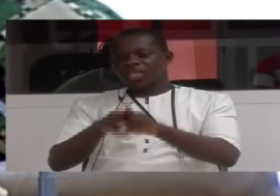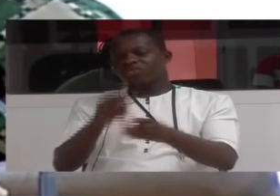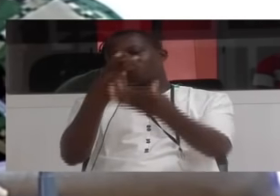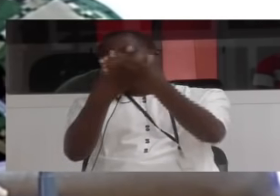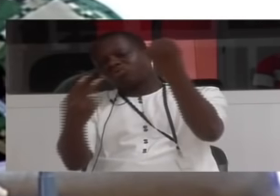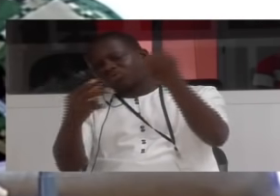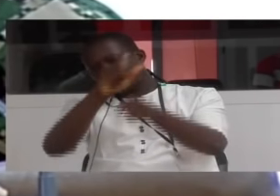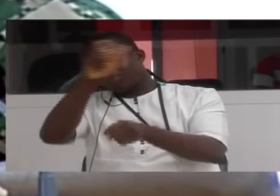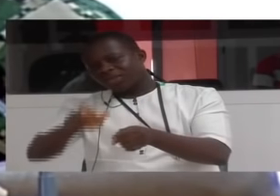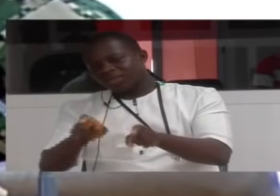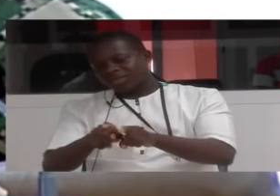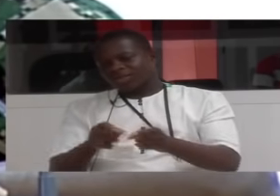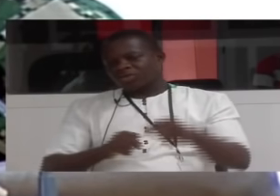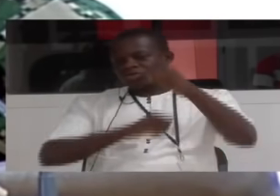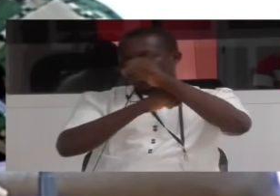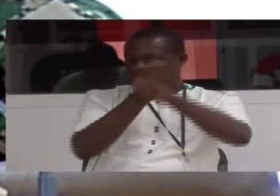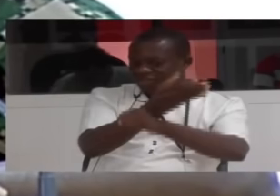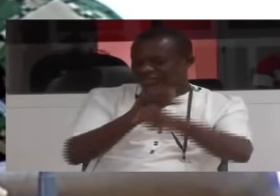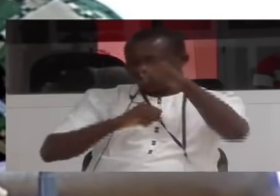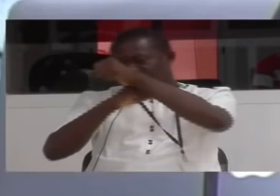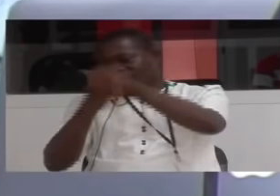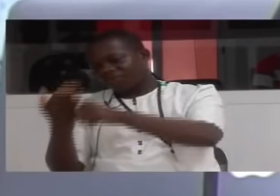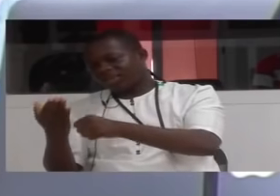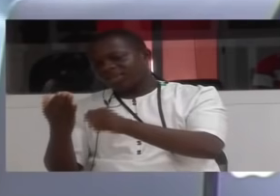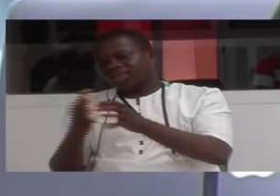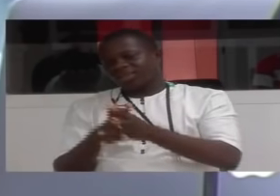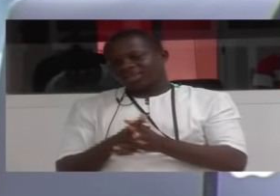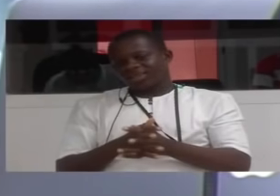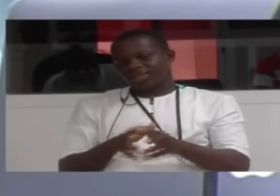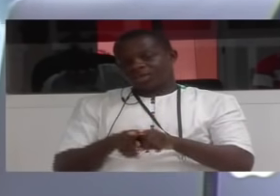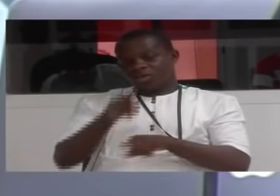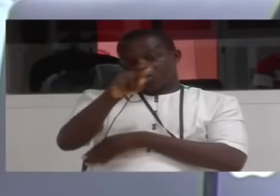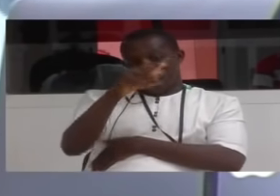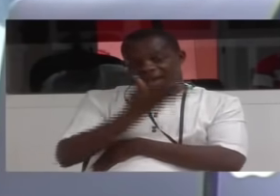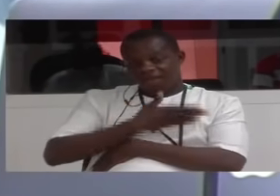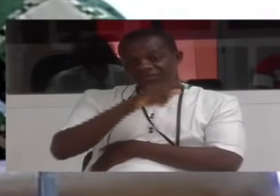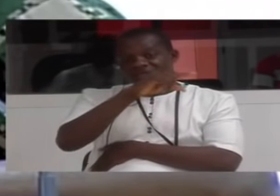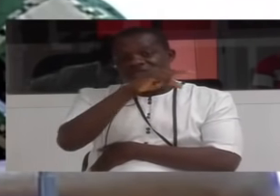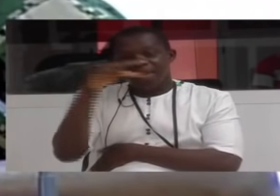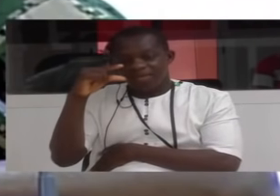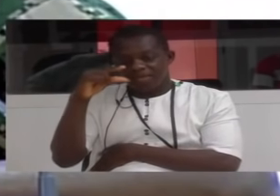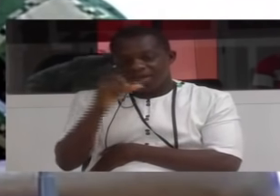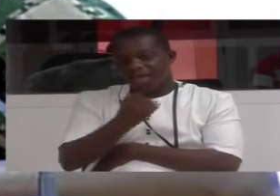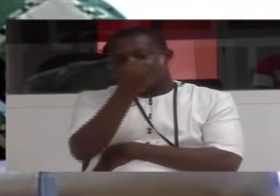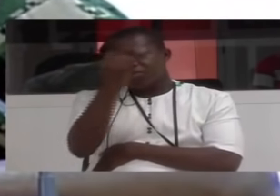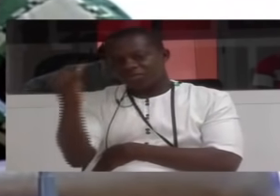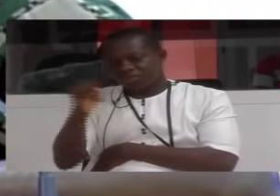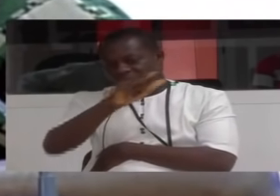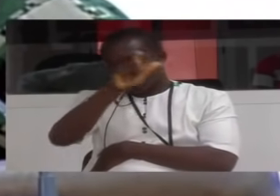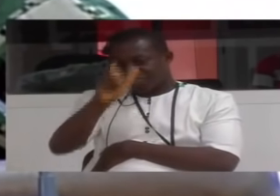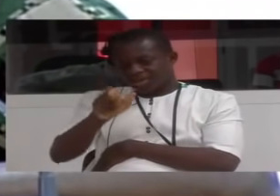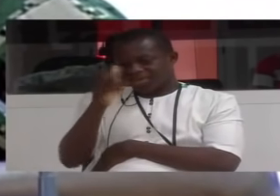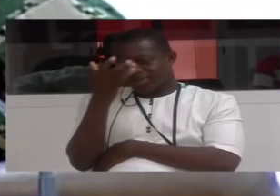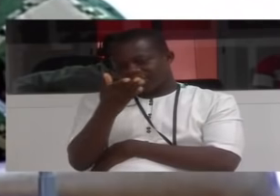He is someone who was a double agent. Do you have a name for this individual? Ndax xam nga turi